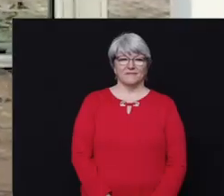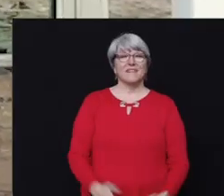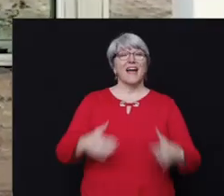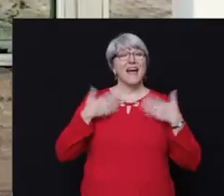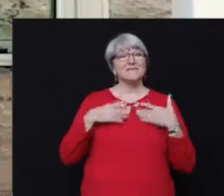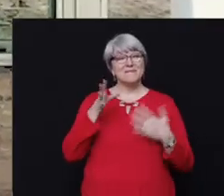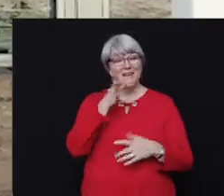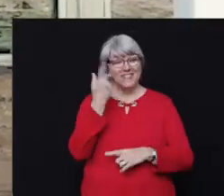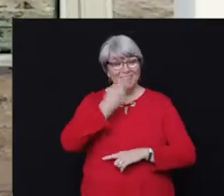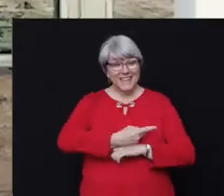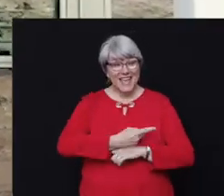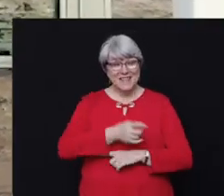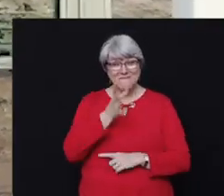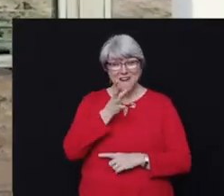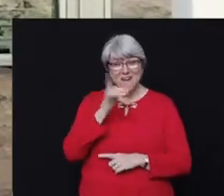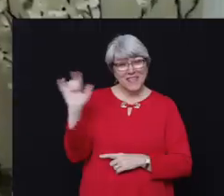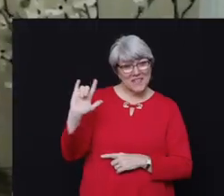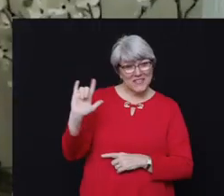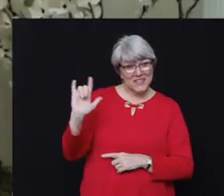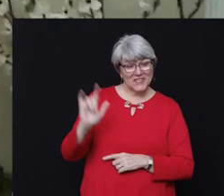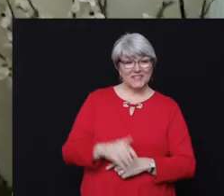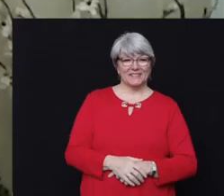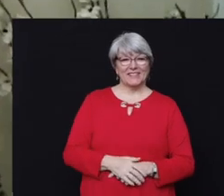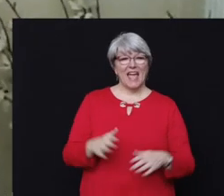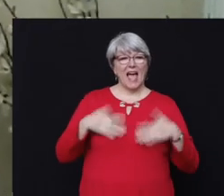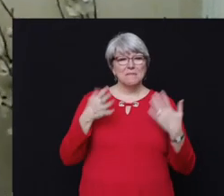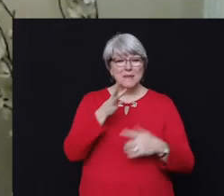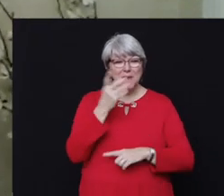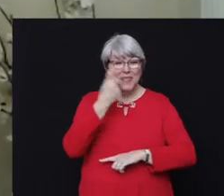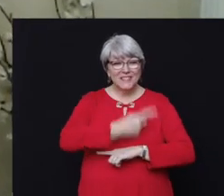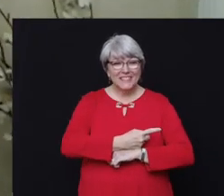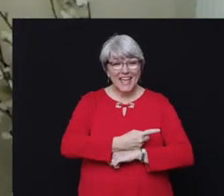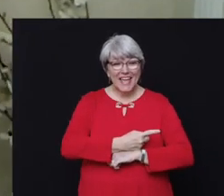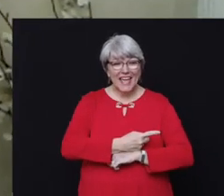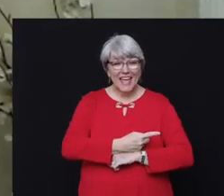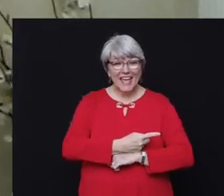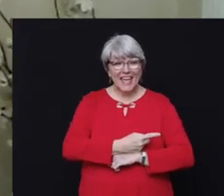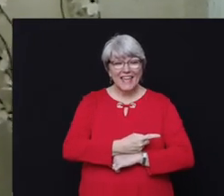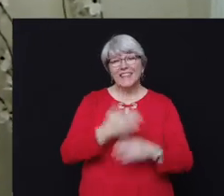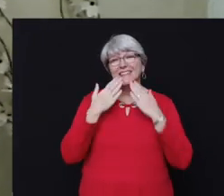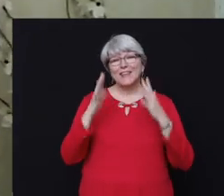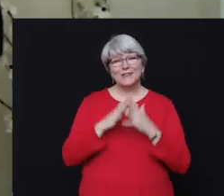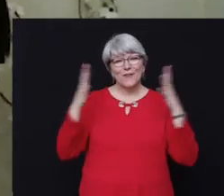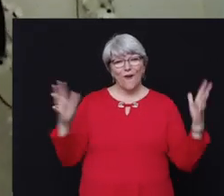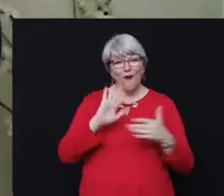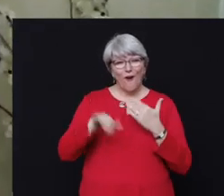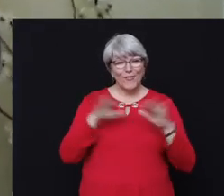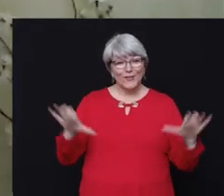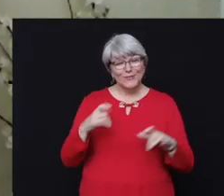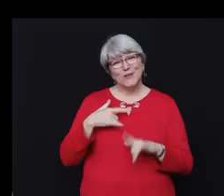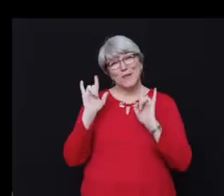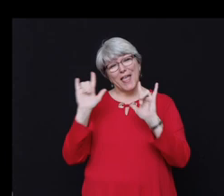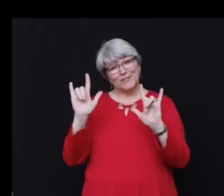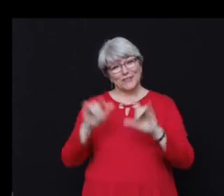Happy Mother's Day. Mom, I love you. Happy Mother's Day. Thank you for all that you do. We love